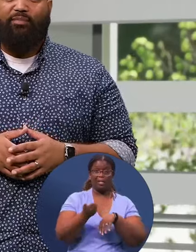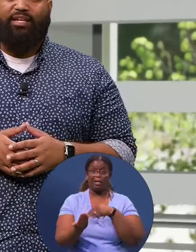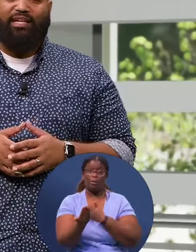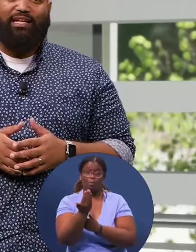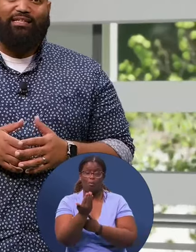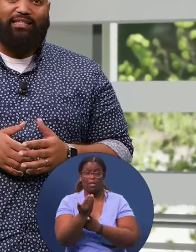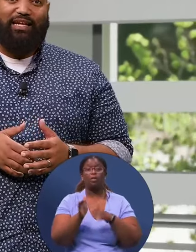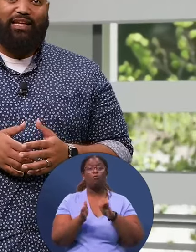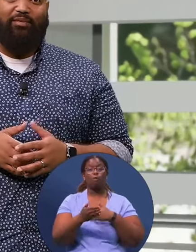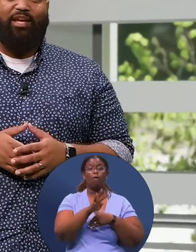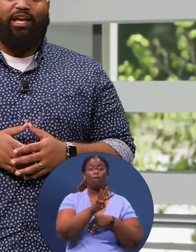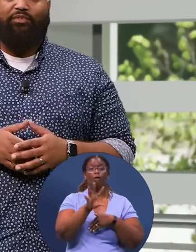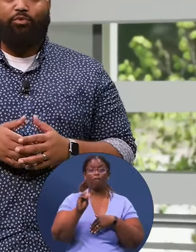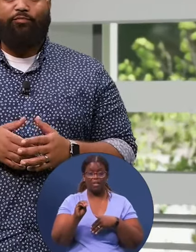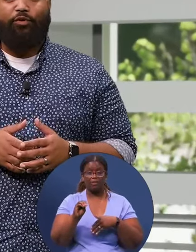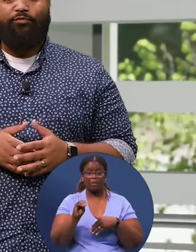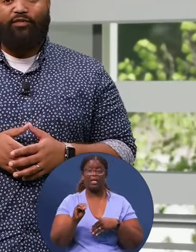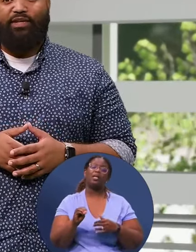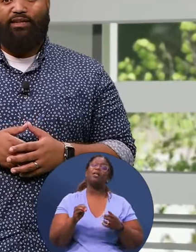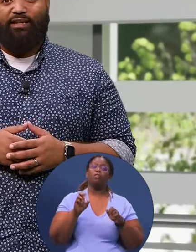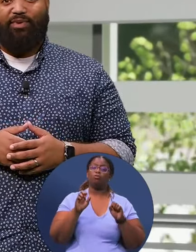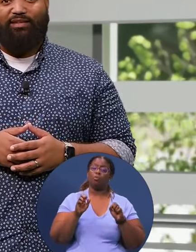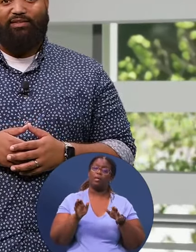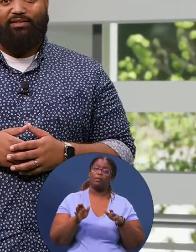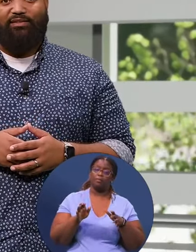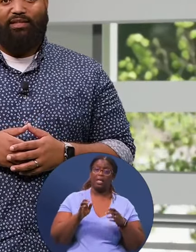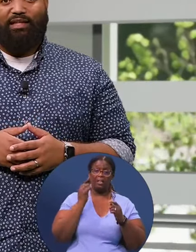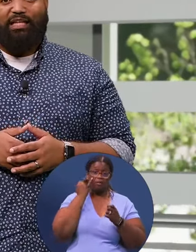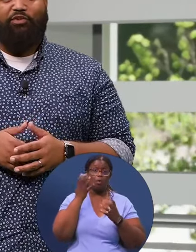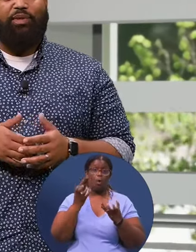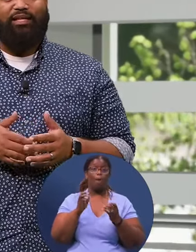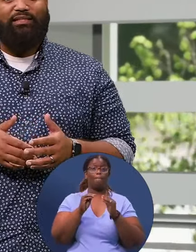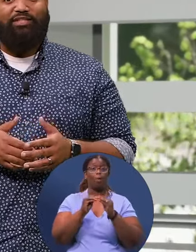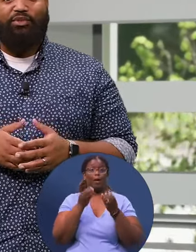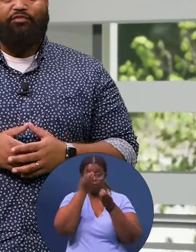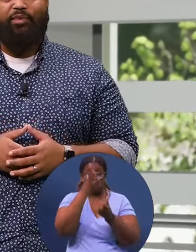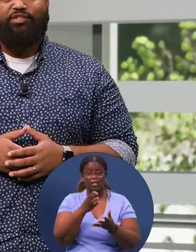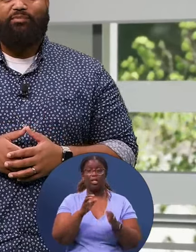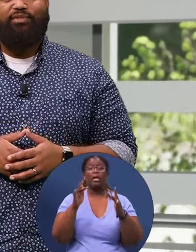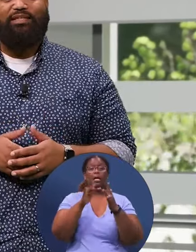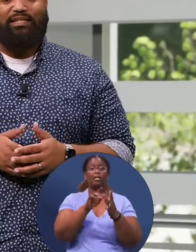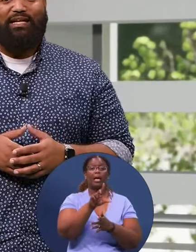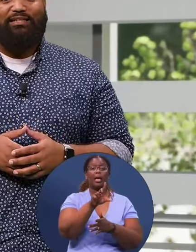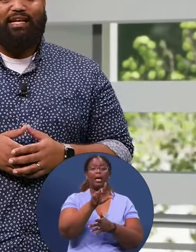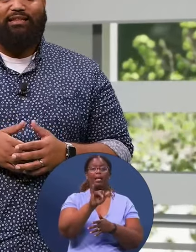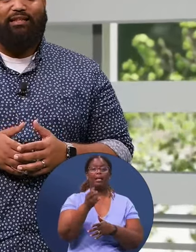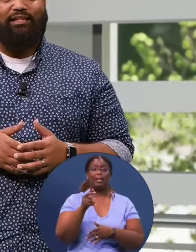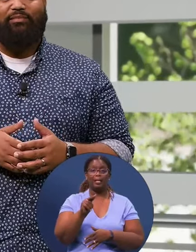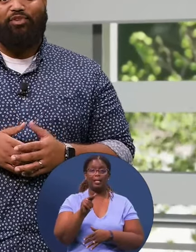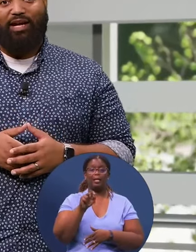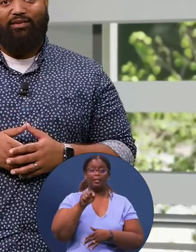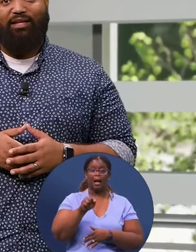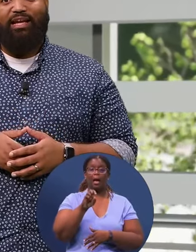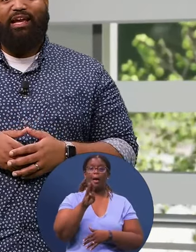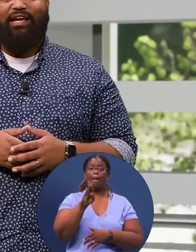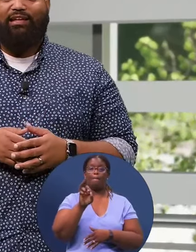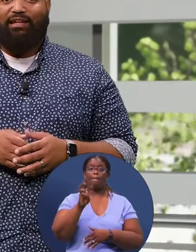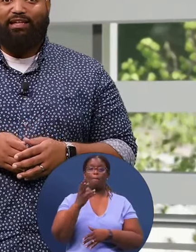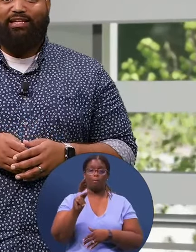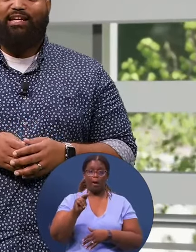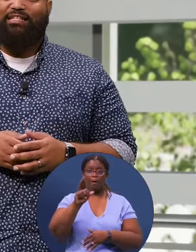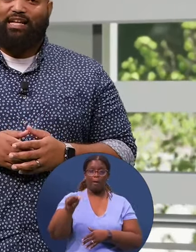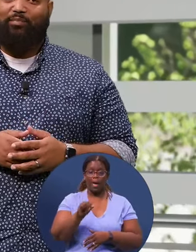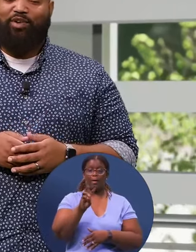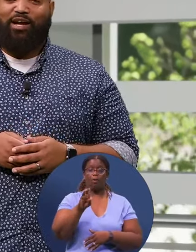third Saturday beginning at 10 a.m. in room 450 at the Impact Center. If you would like additional information, please contact Lillian Brown